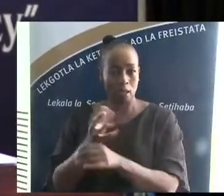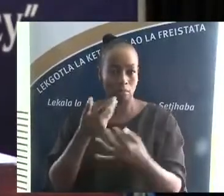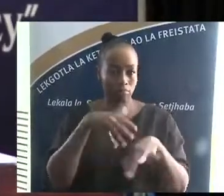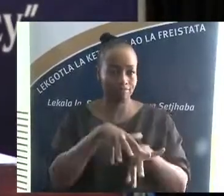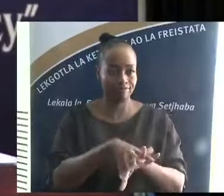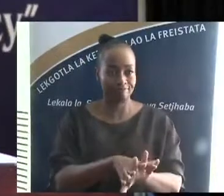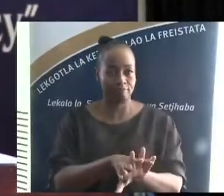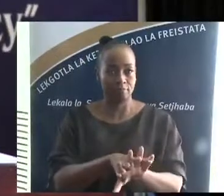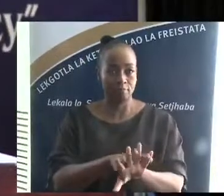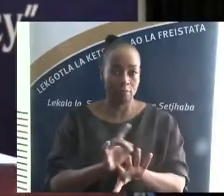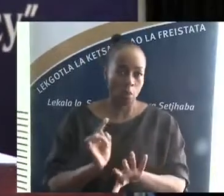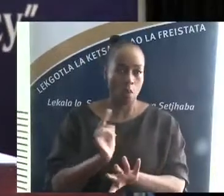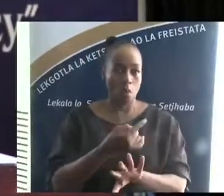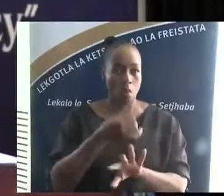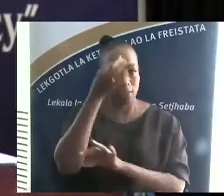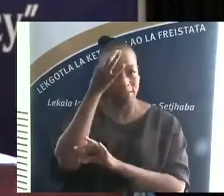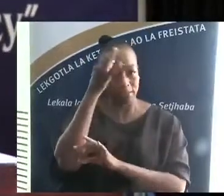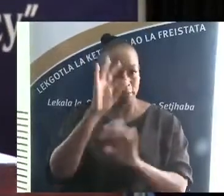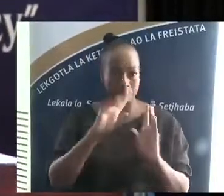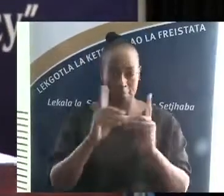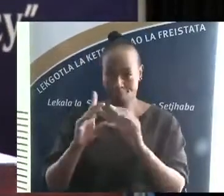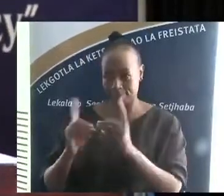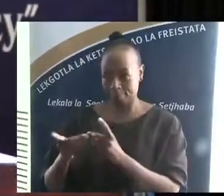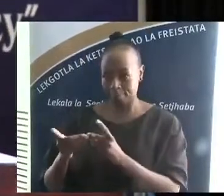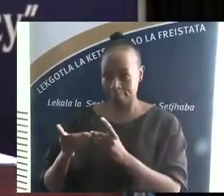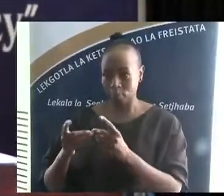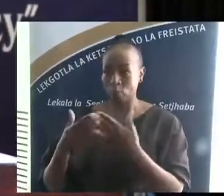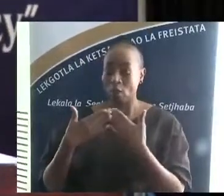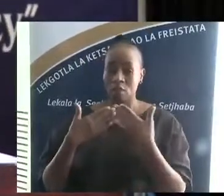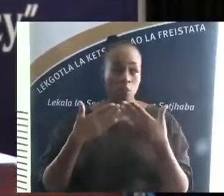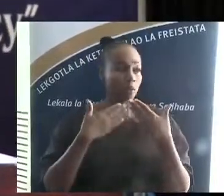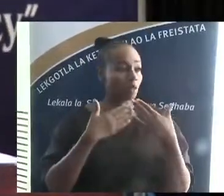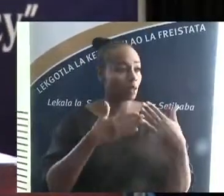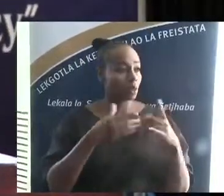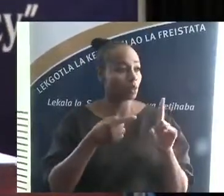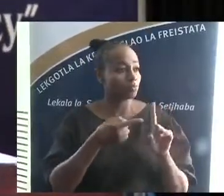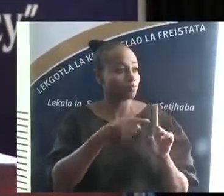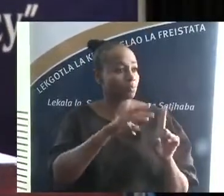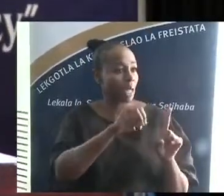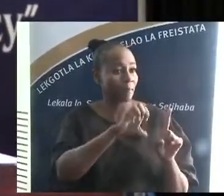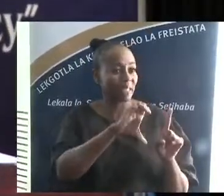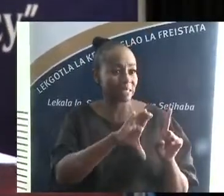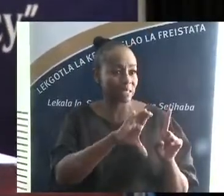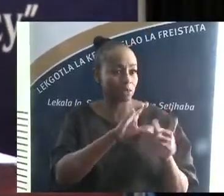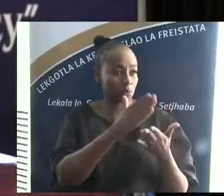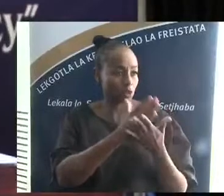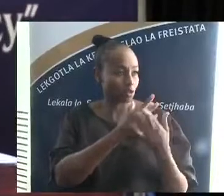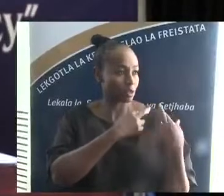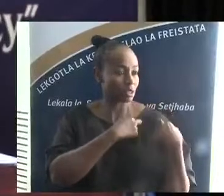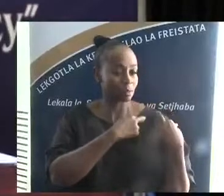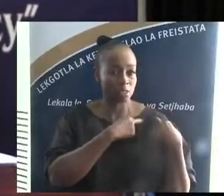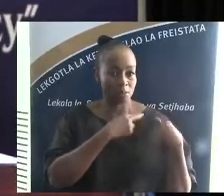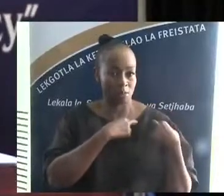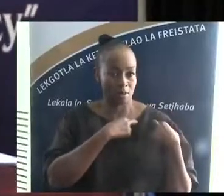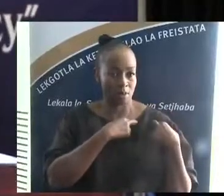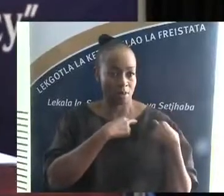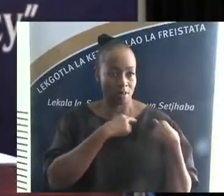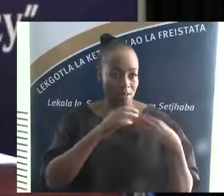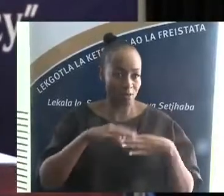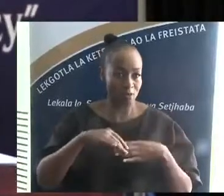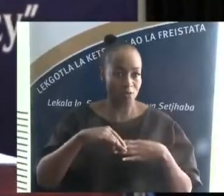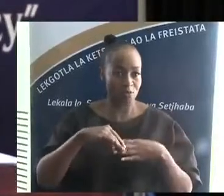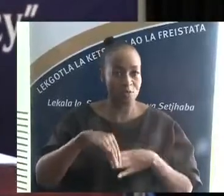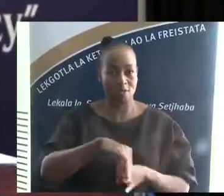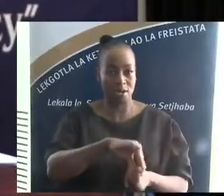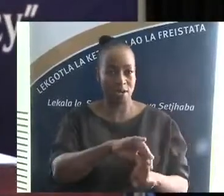implementation across all spheres of government. Thank you, MEC Dukwana, for driving the municipal agenda for change. It